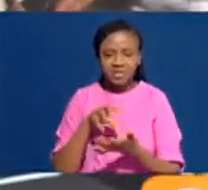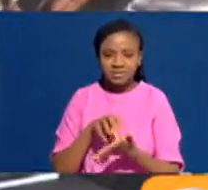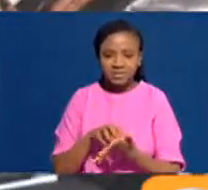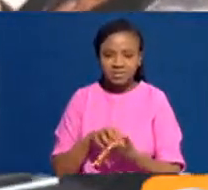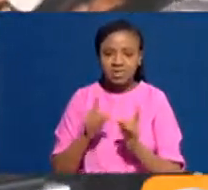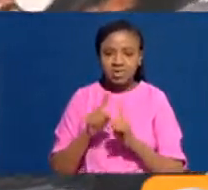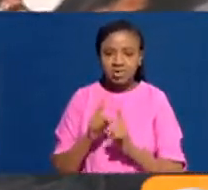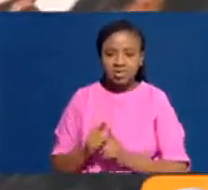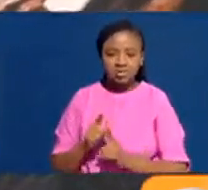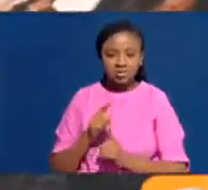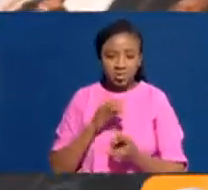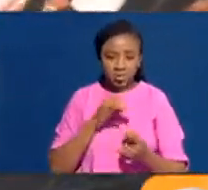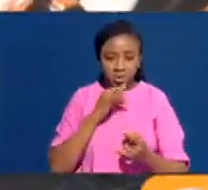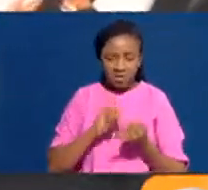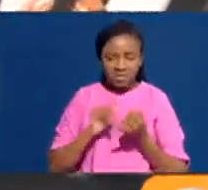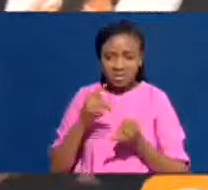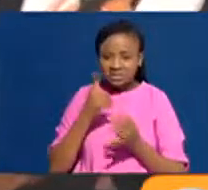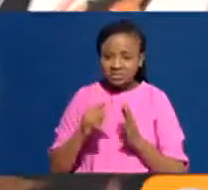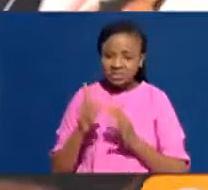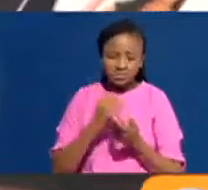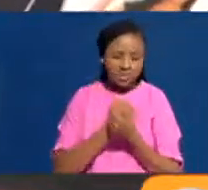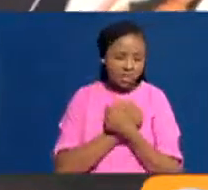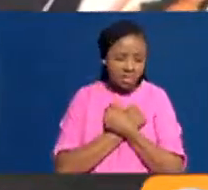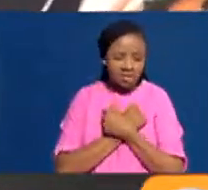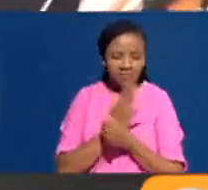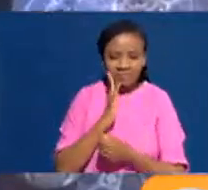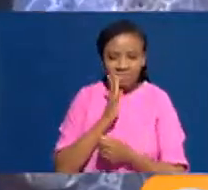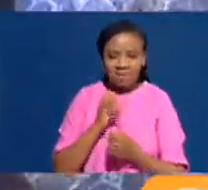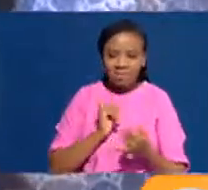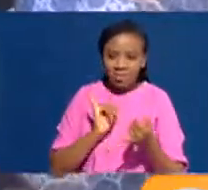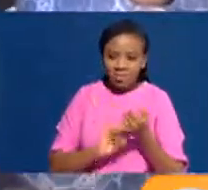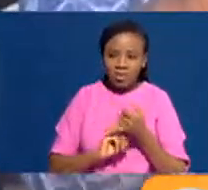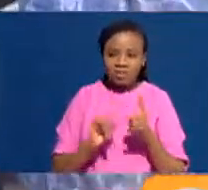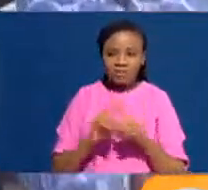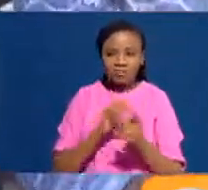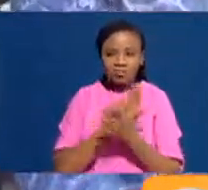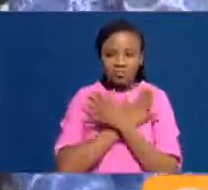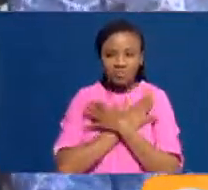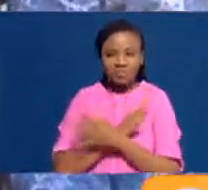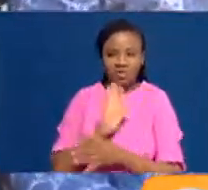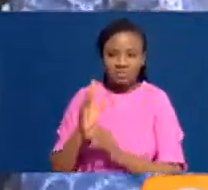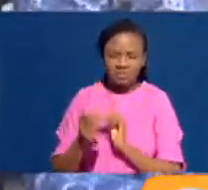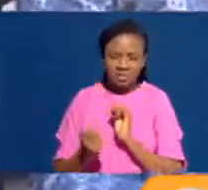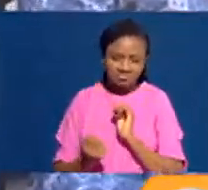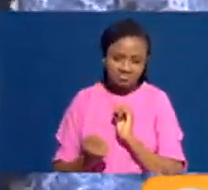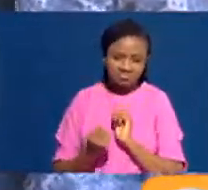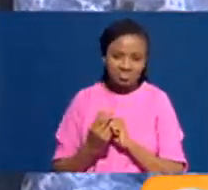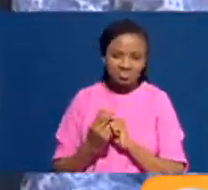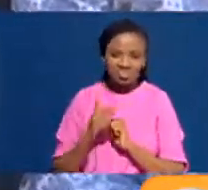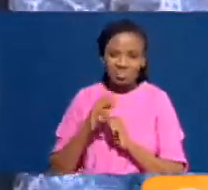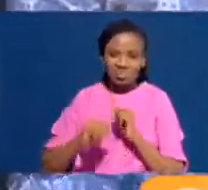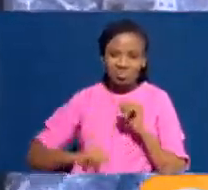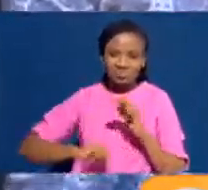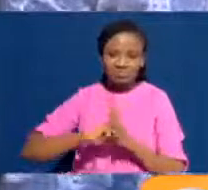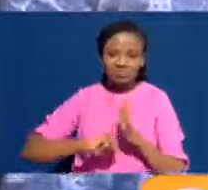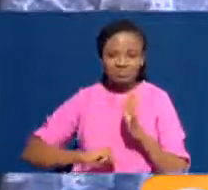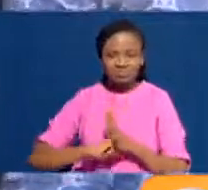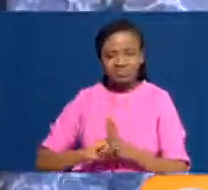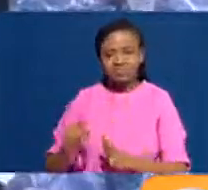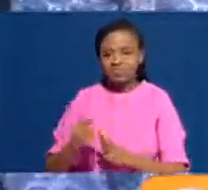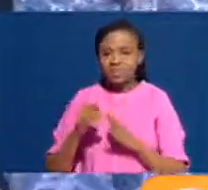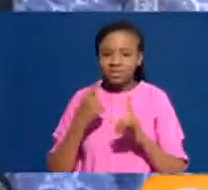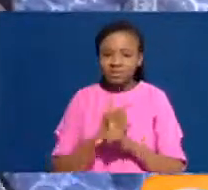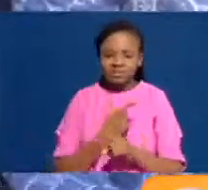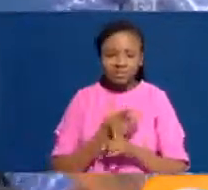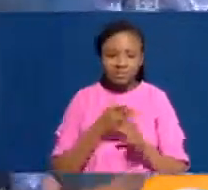has described Evelyne as a loving mother, wife and friend who cheered him and inspired him in ways he